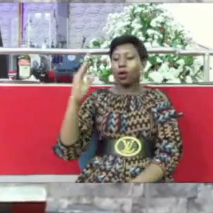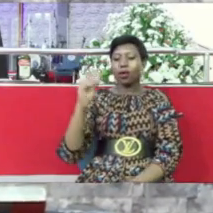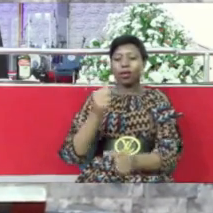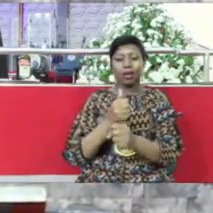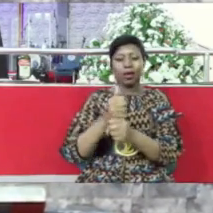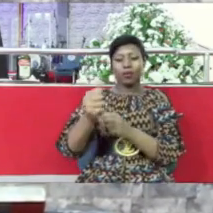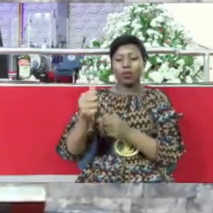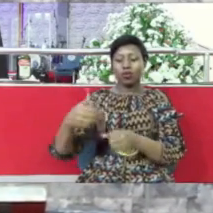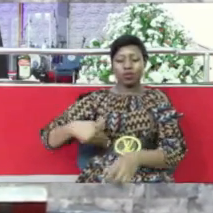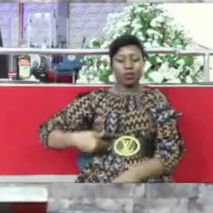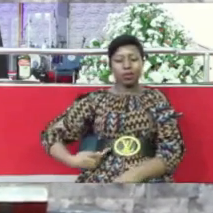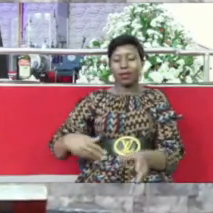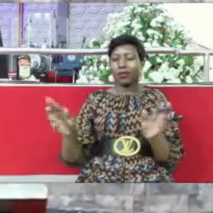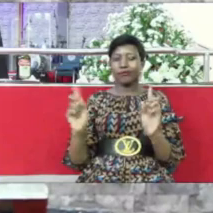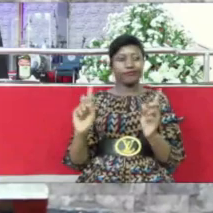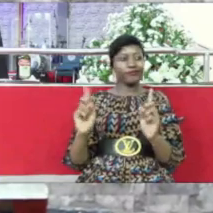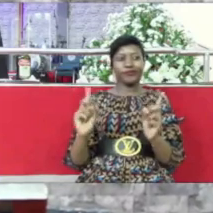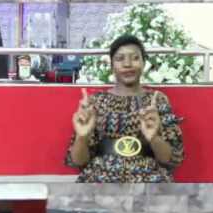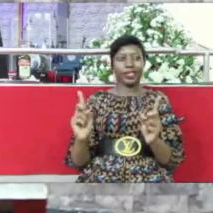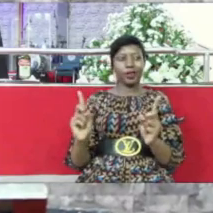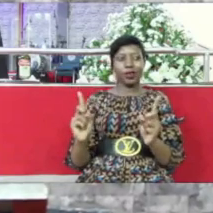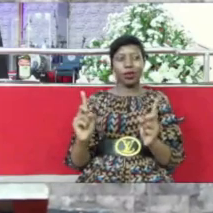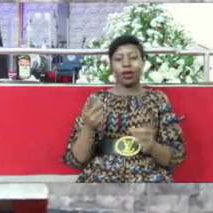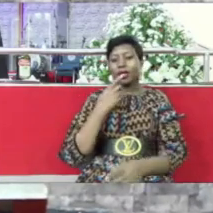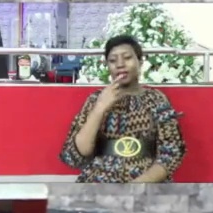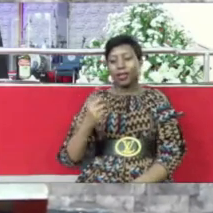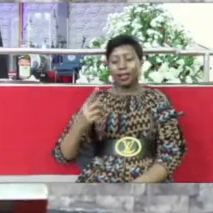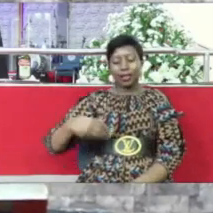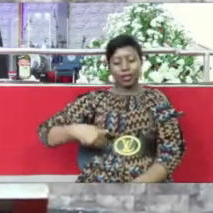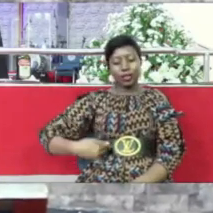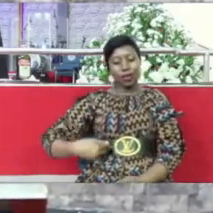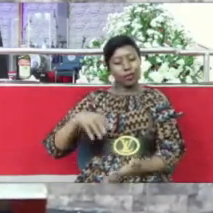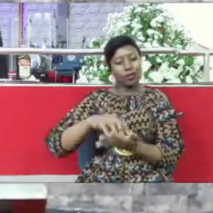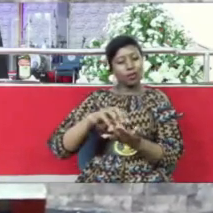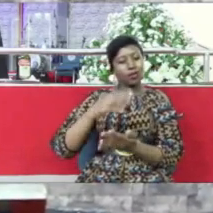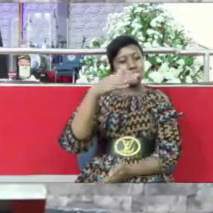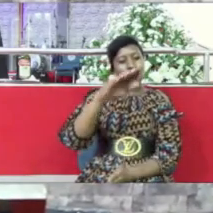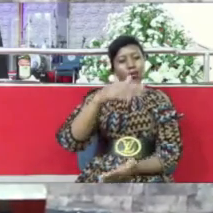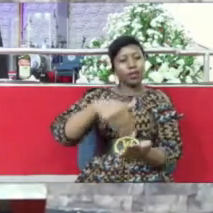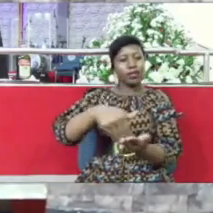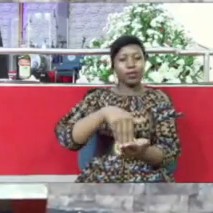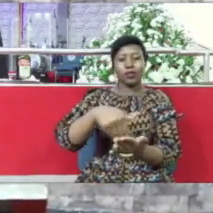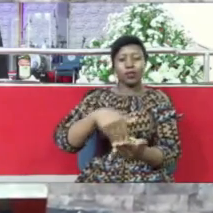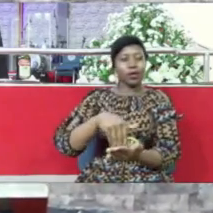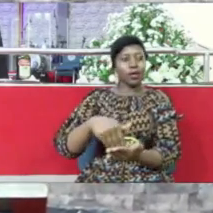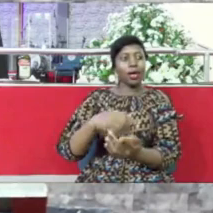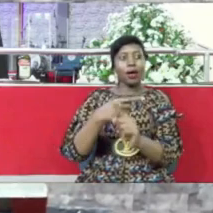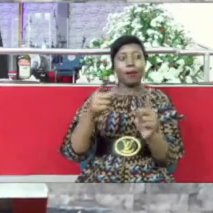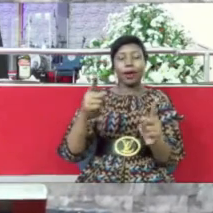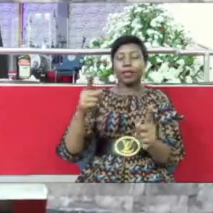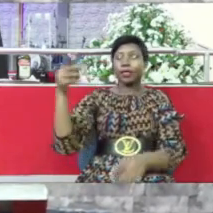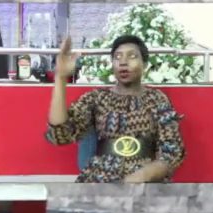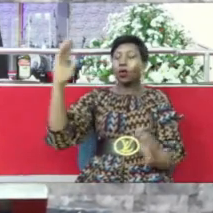He's trying to tell Jacob, your status, Jacob, you are a weak person. Yeye hali yako wewe ni mdhaifu. But I will help you. Lakini nitakuinua. Now tell yourself, I'm a